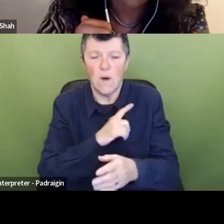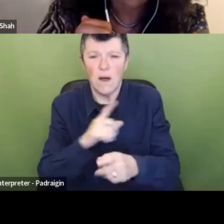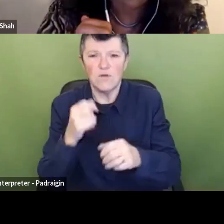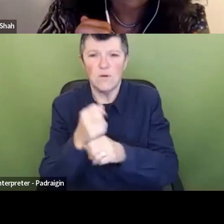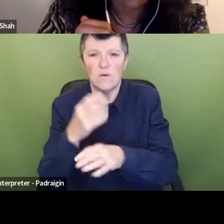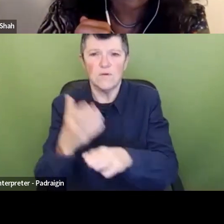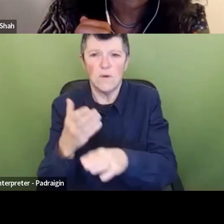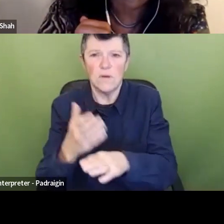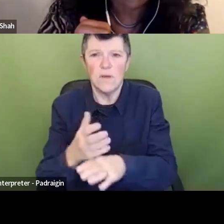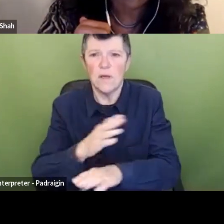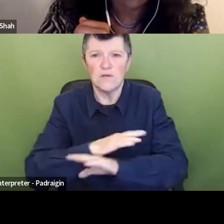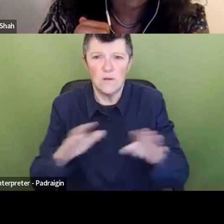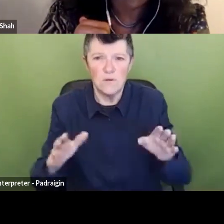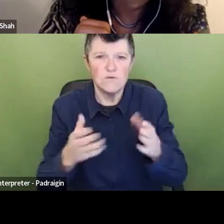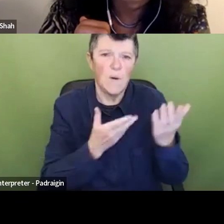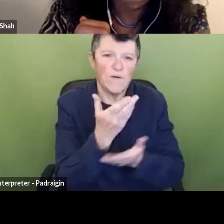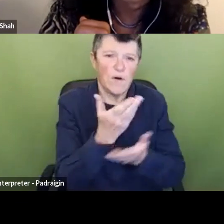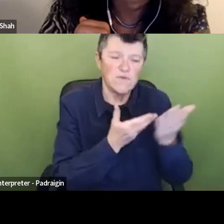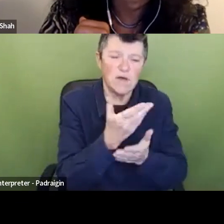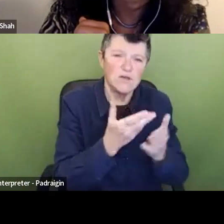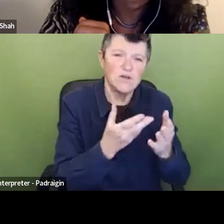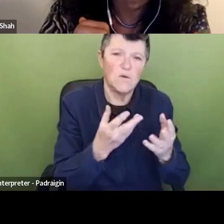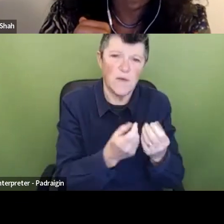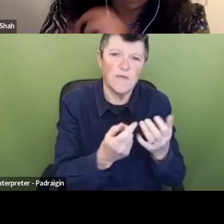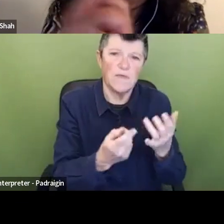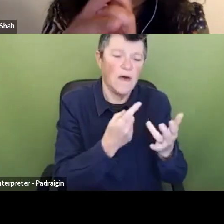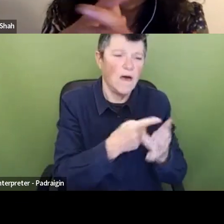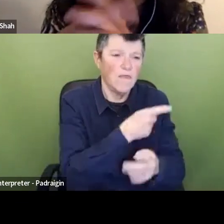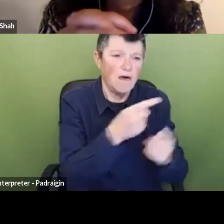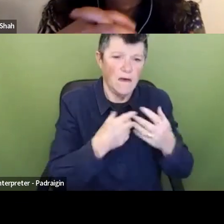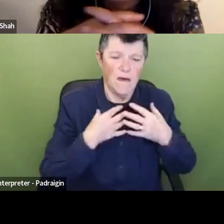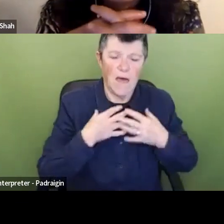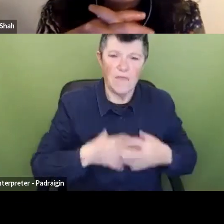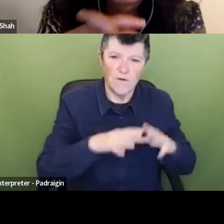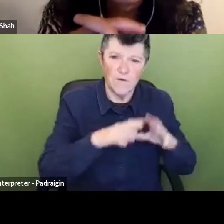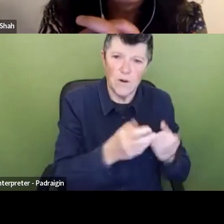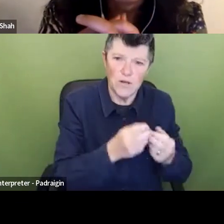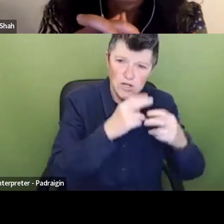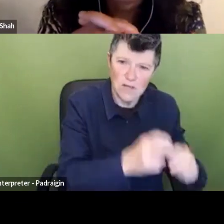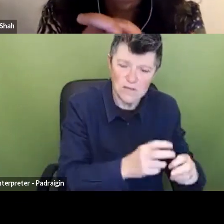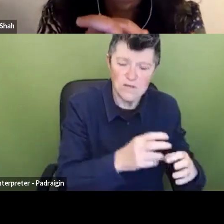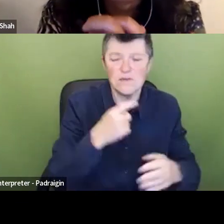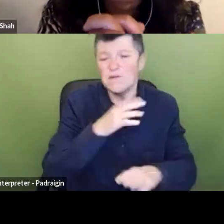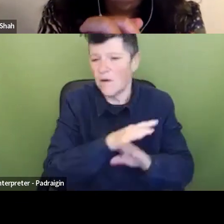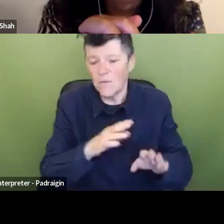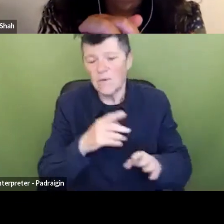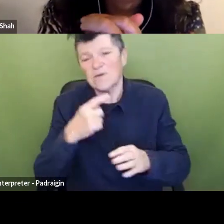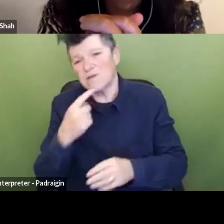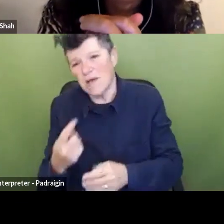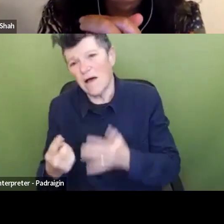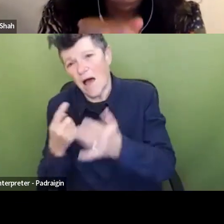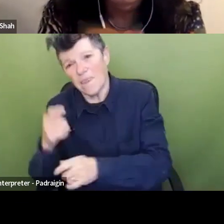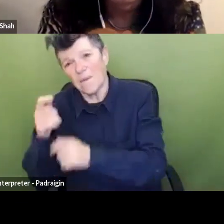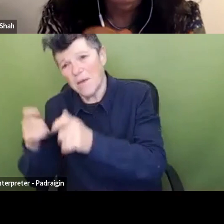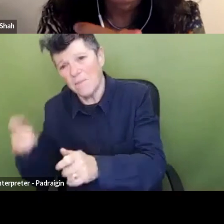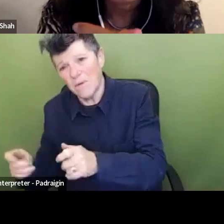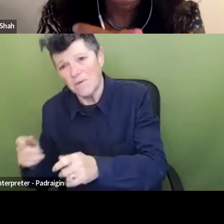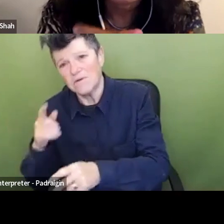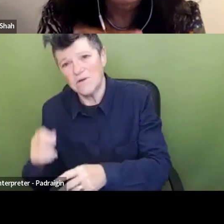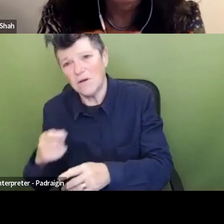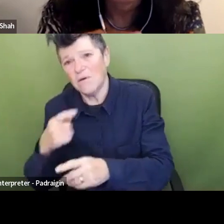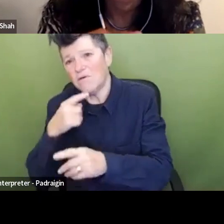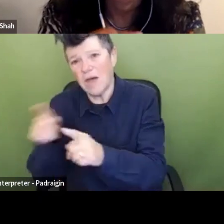with anthropologists. It's to tell other people about this, and ideally tell other people about this who can then change something about the